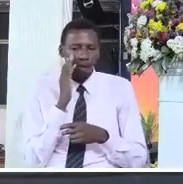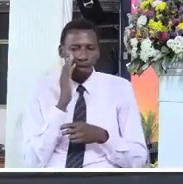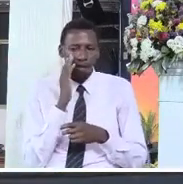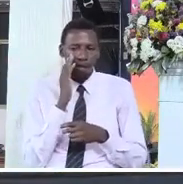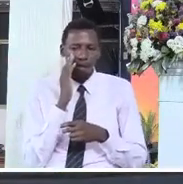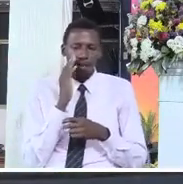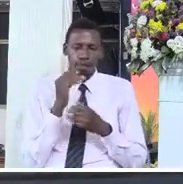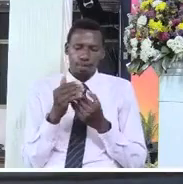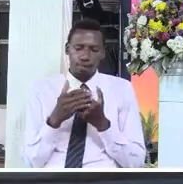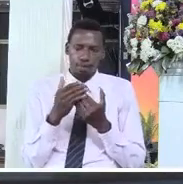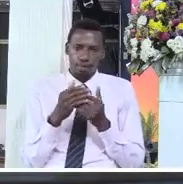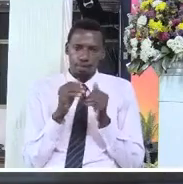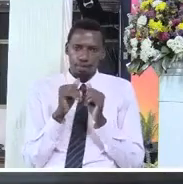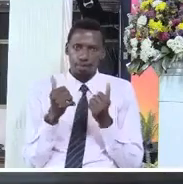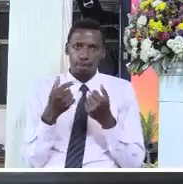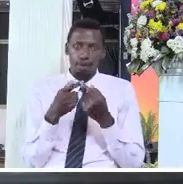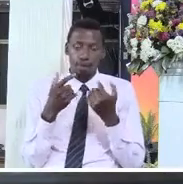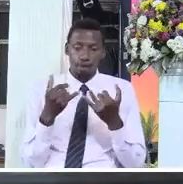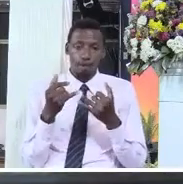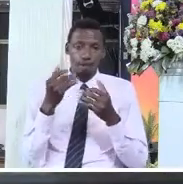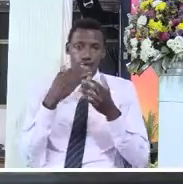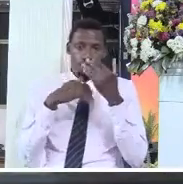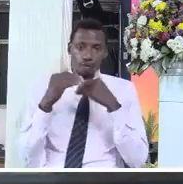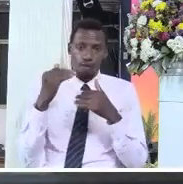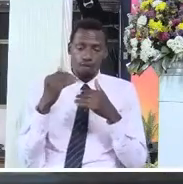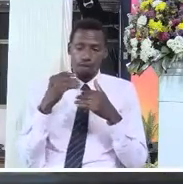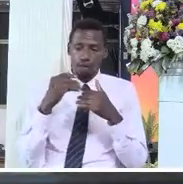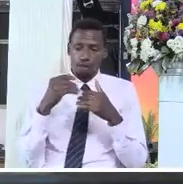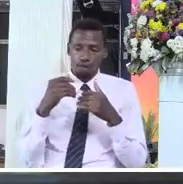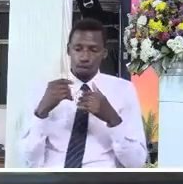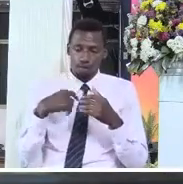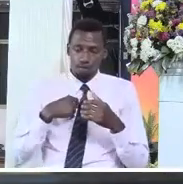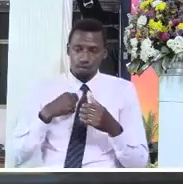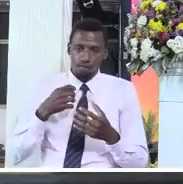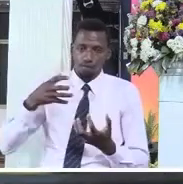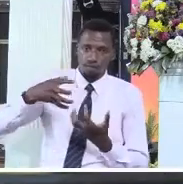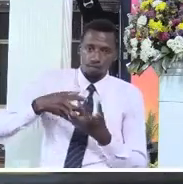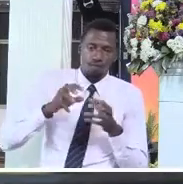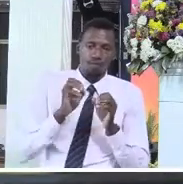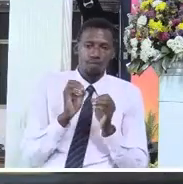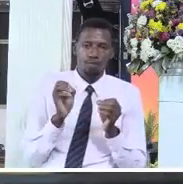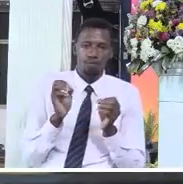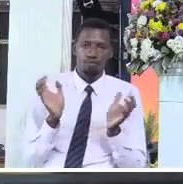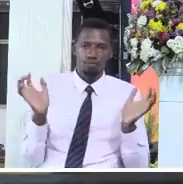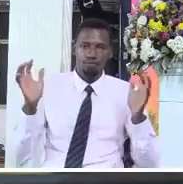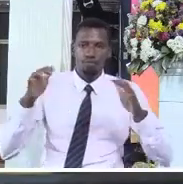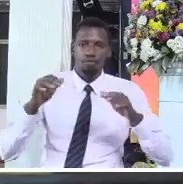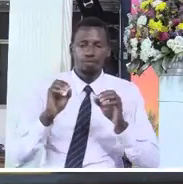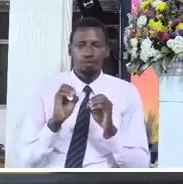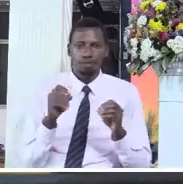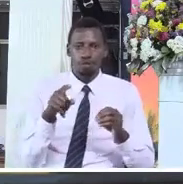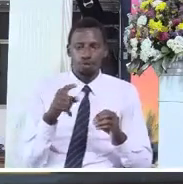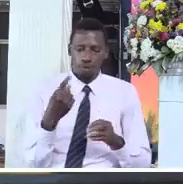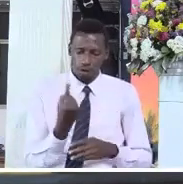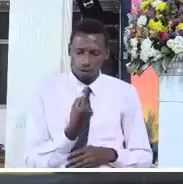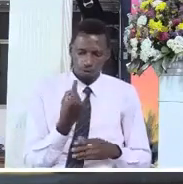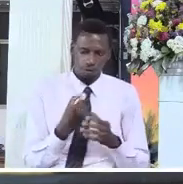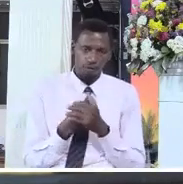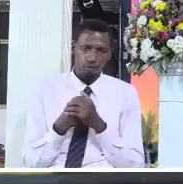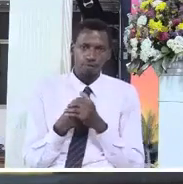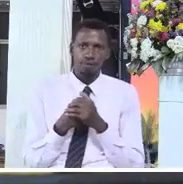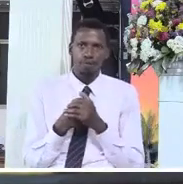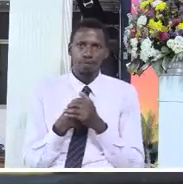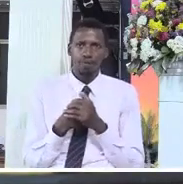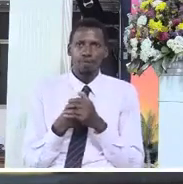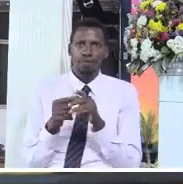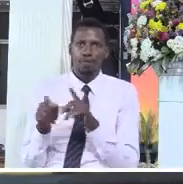those who love them. But now you go to university, there is no uniform. There is no assembly. So you are on your own. So